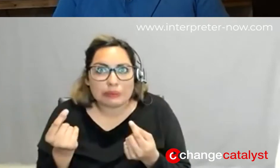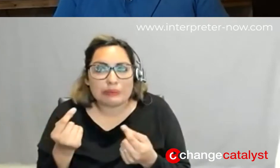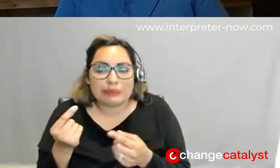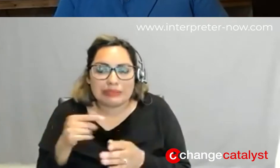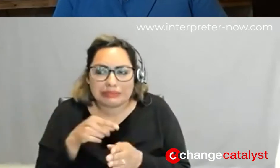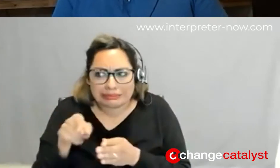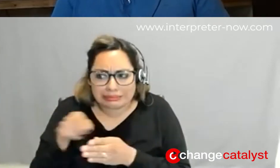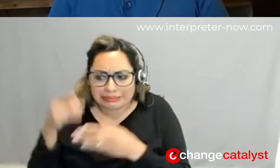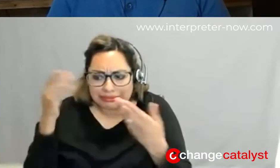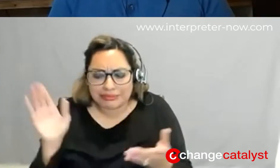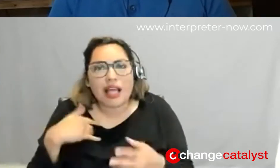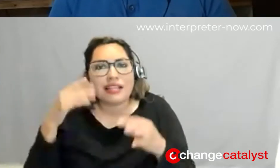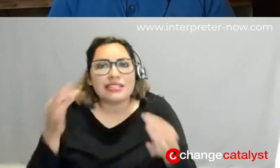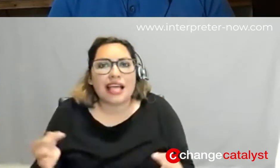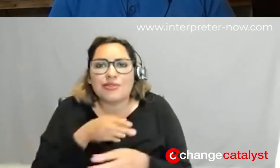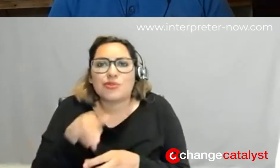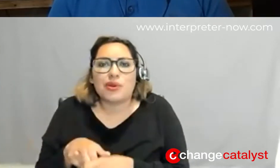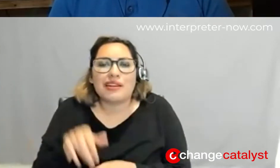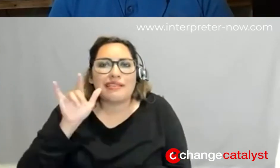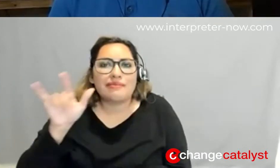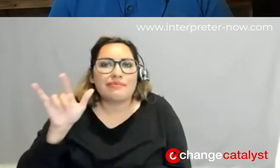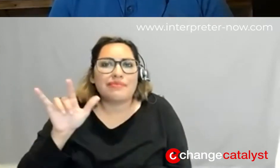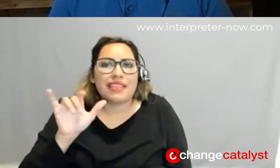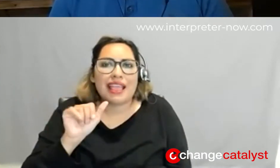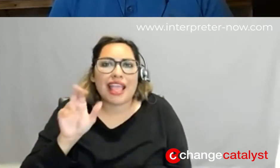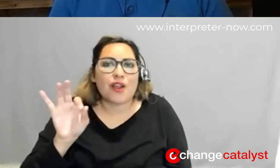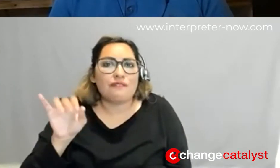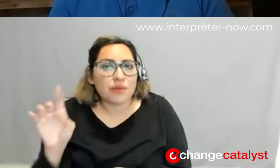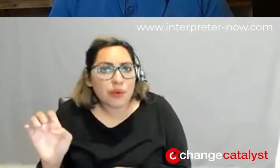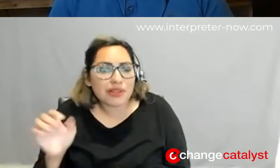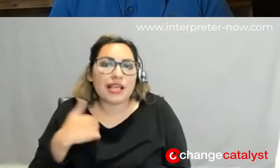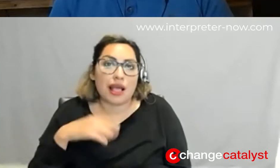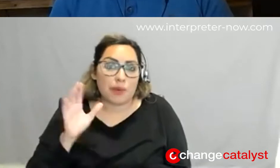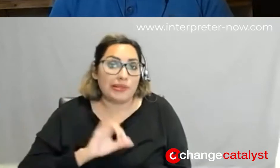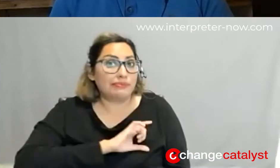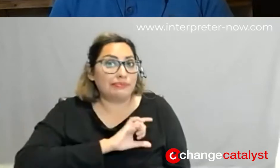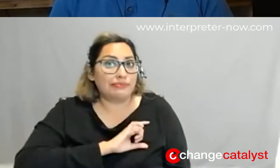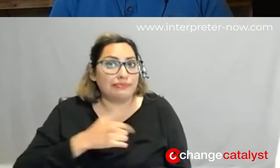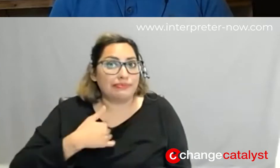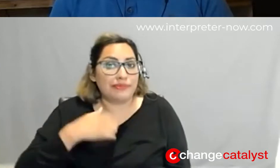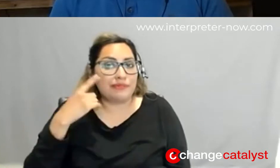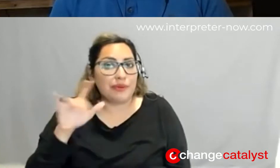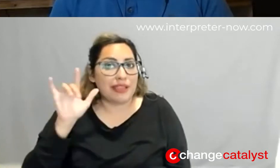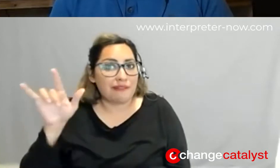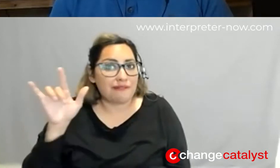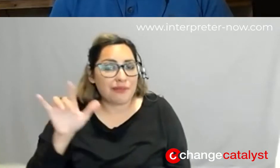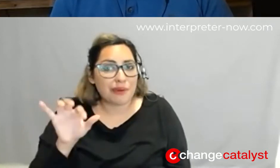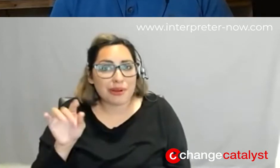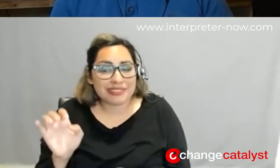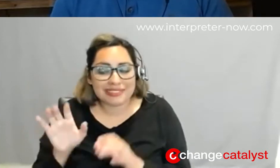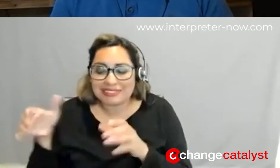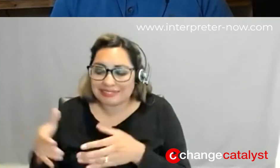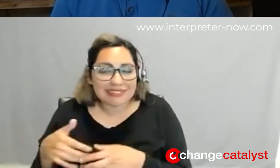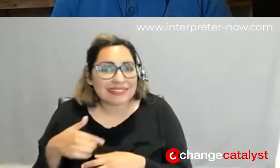Air Force. And I was a police officer in the Air Force, just kind of fell into